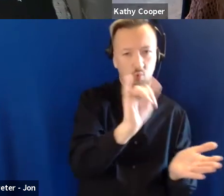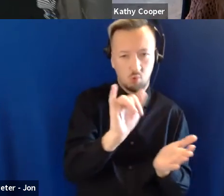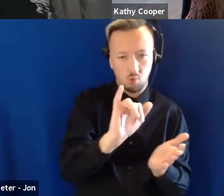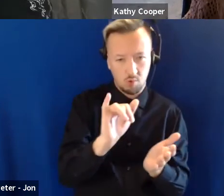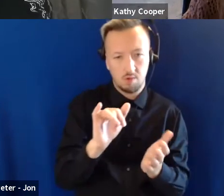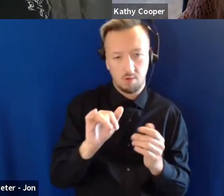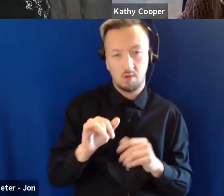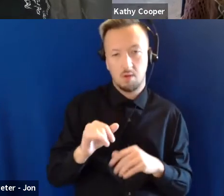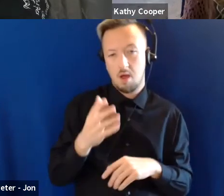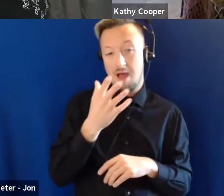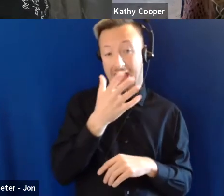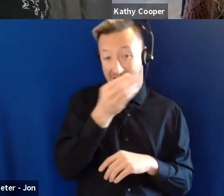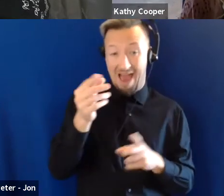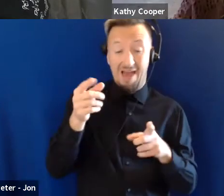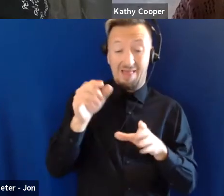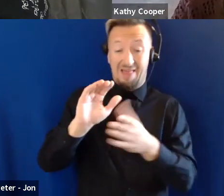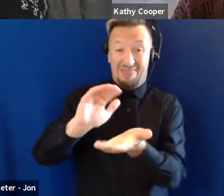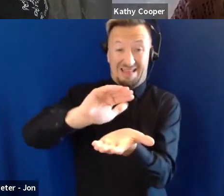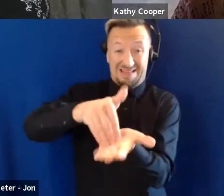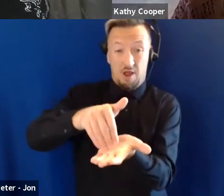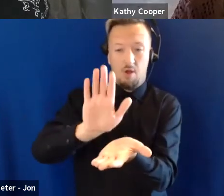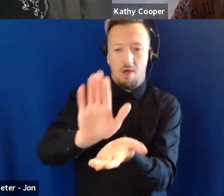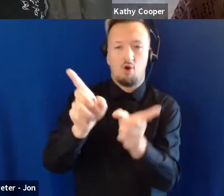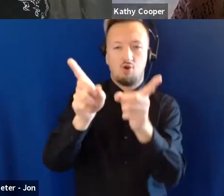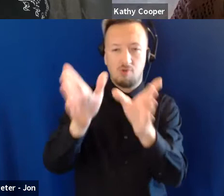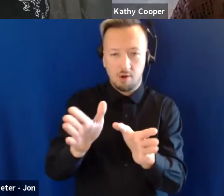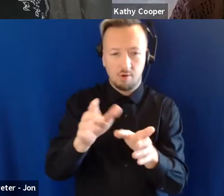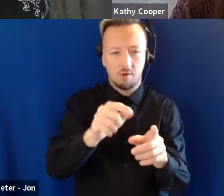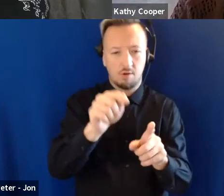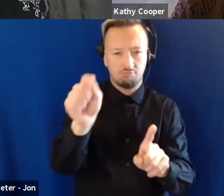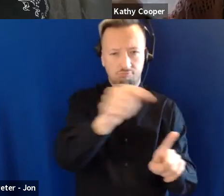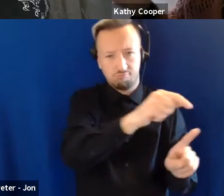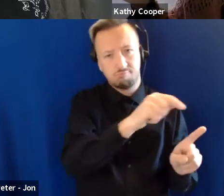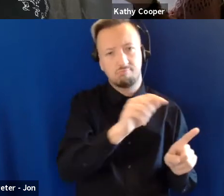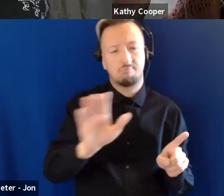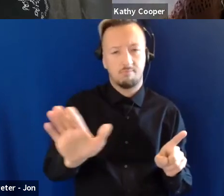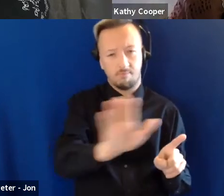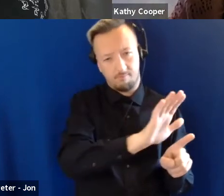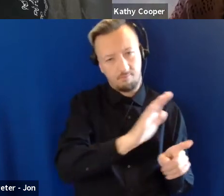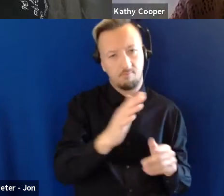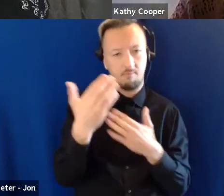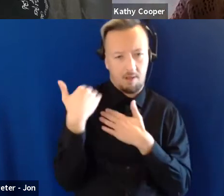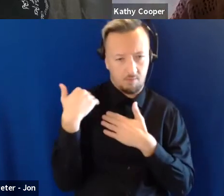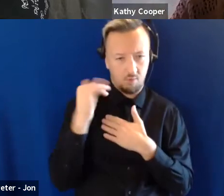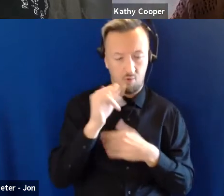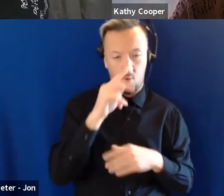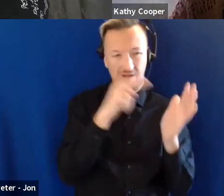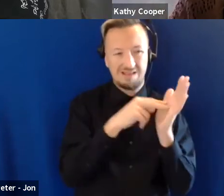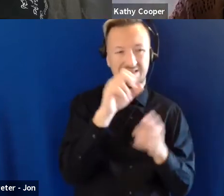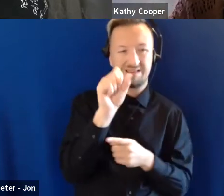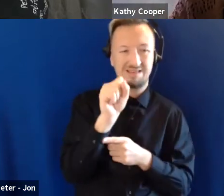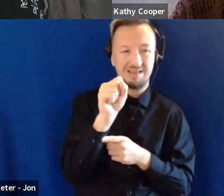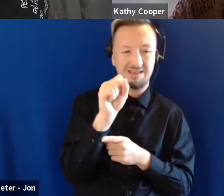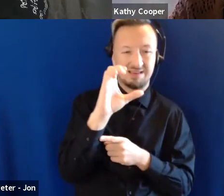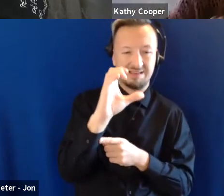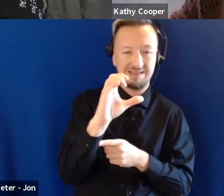detail on that, it's the directors of the center. If you look at the CFR 45, and let's